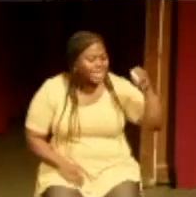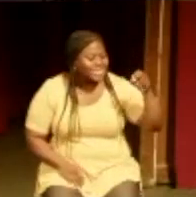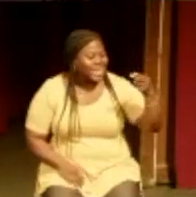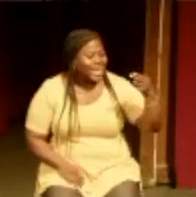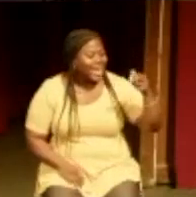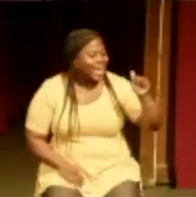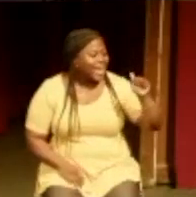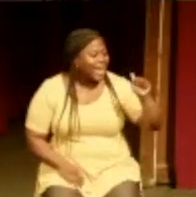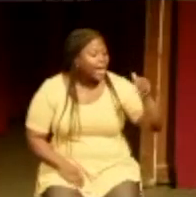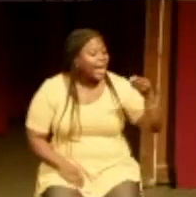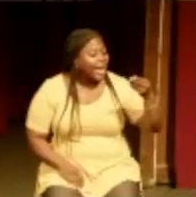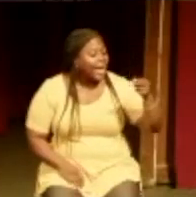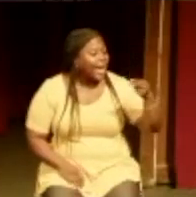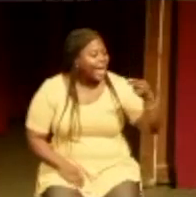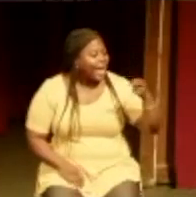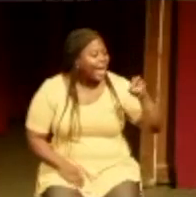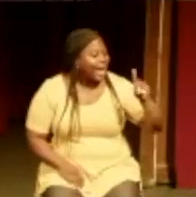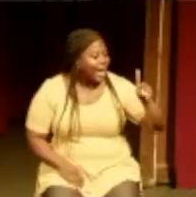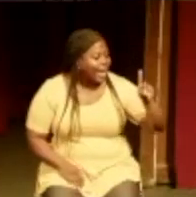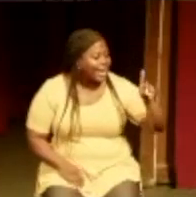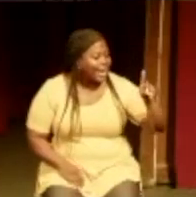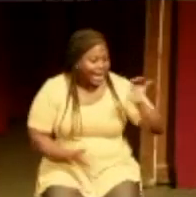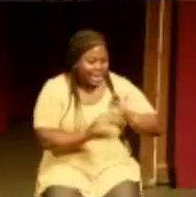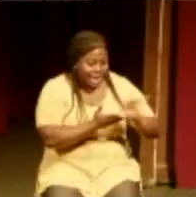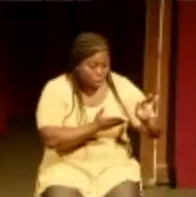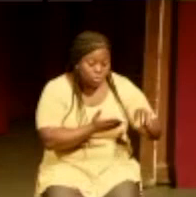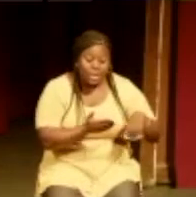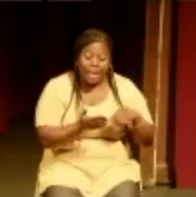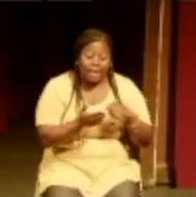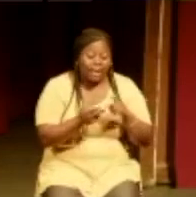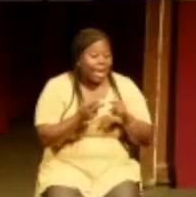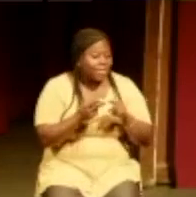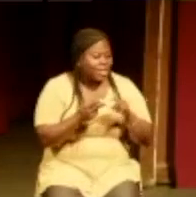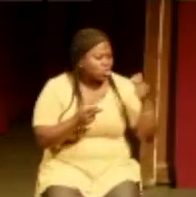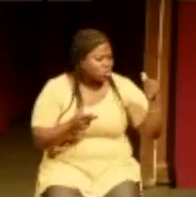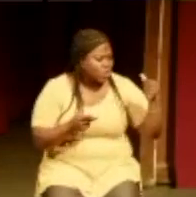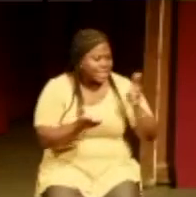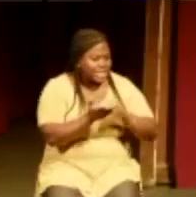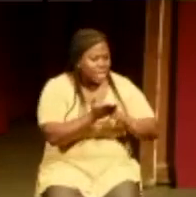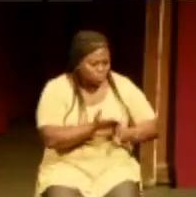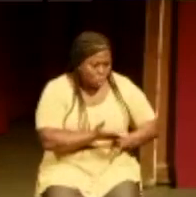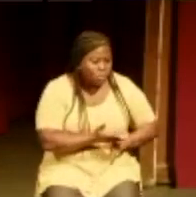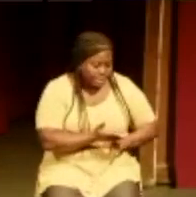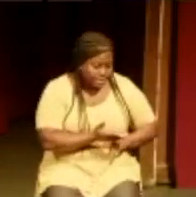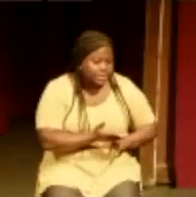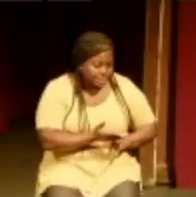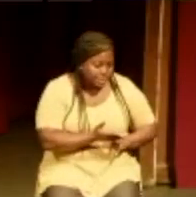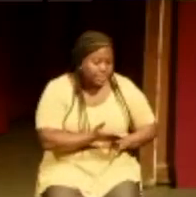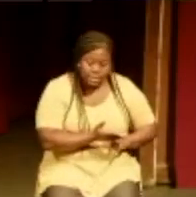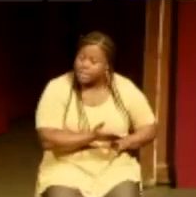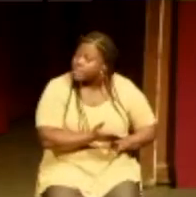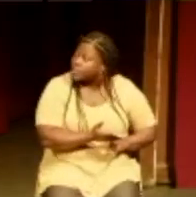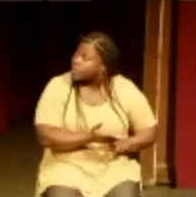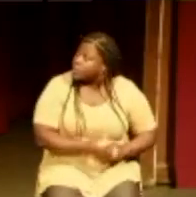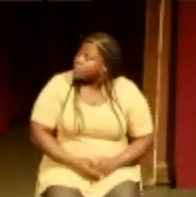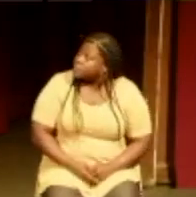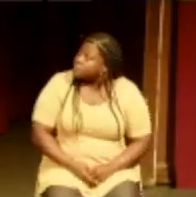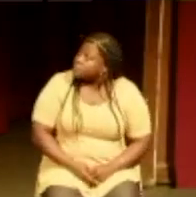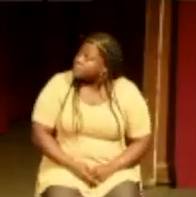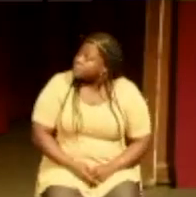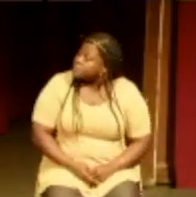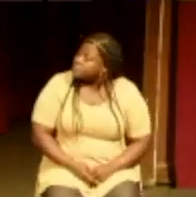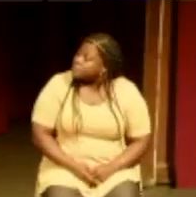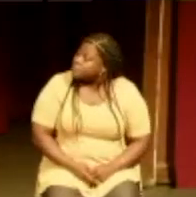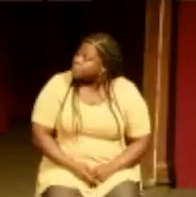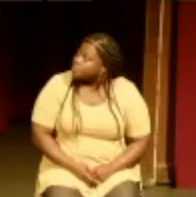green is enrollments, or basically what ends up being full-time equivalent students, what we're paid on. And